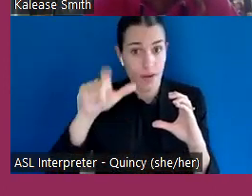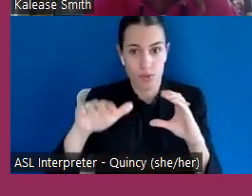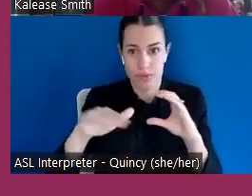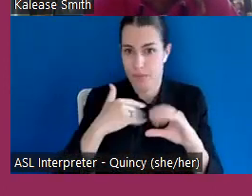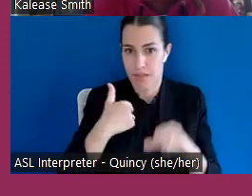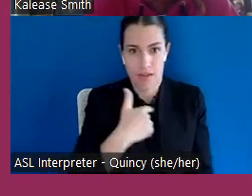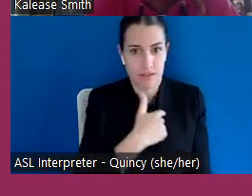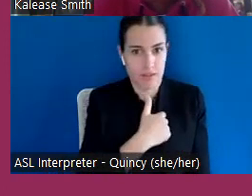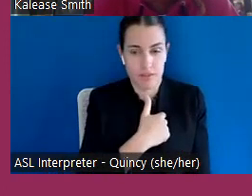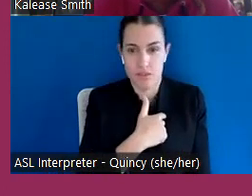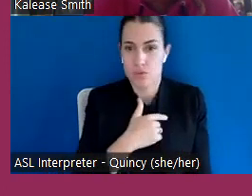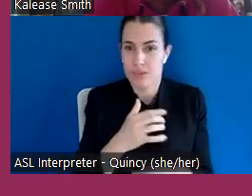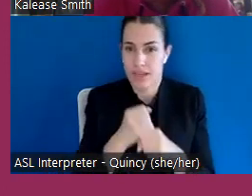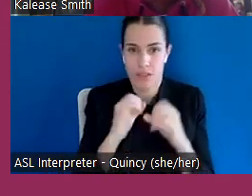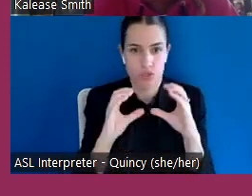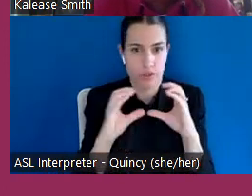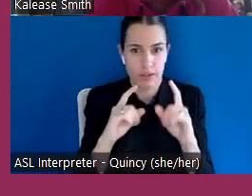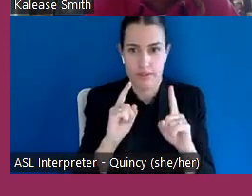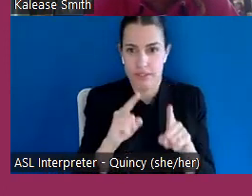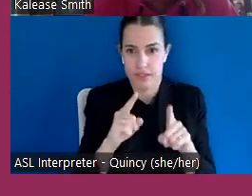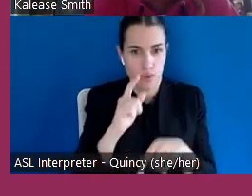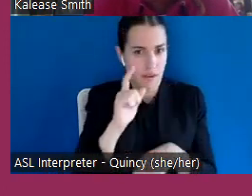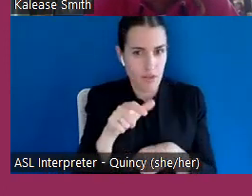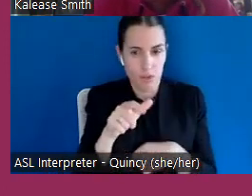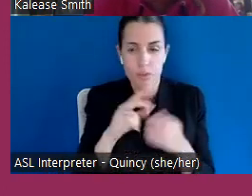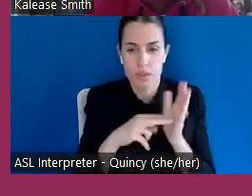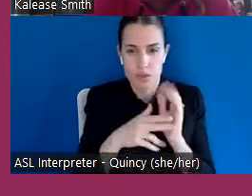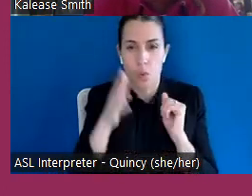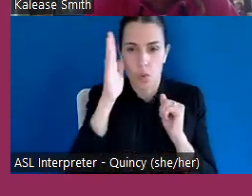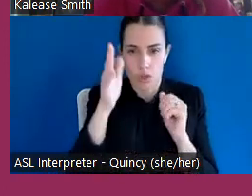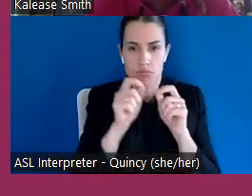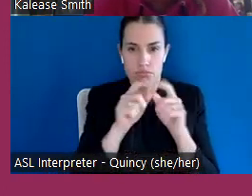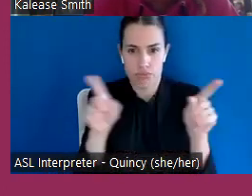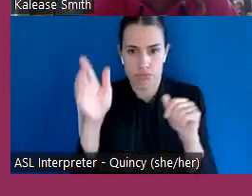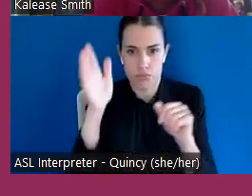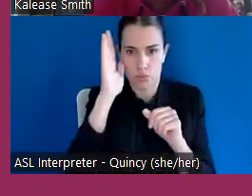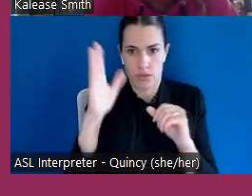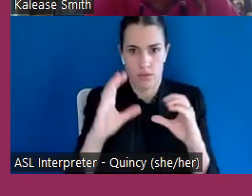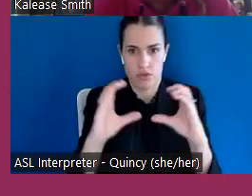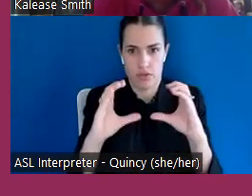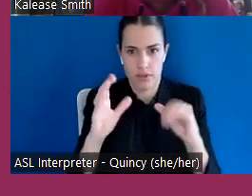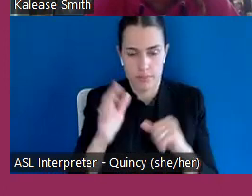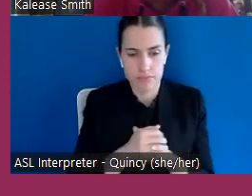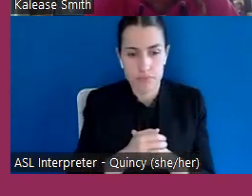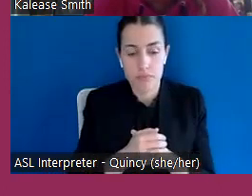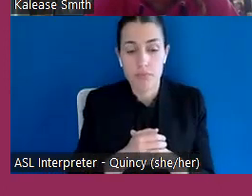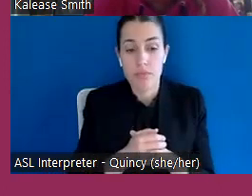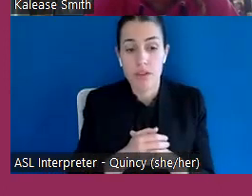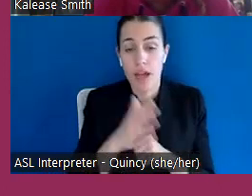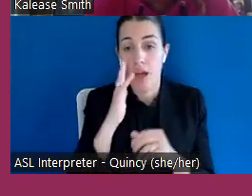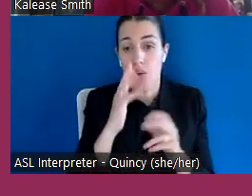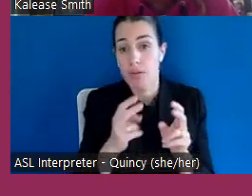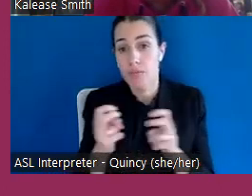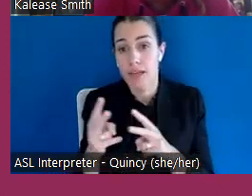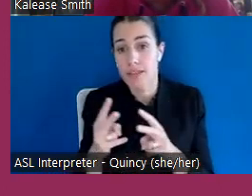attendance. So that is where you can find our slides. And I'm just going to paste a couple of links. Can you